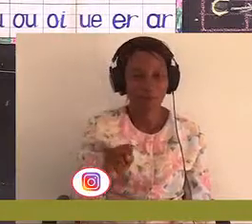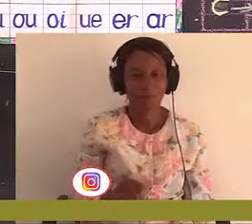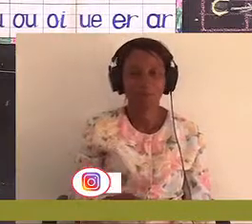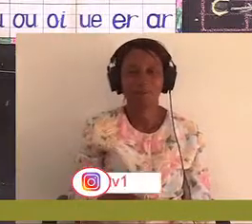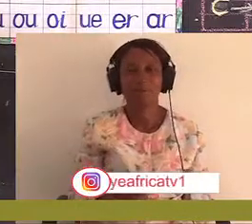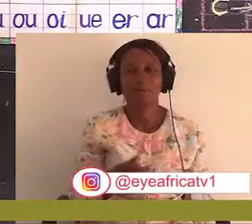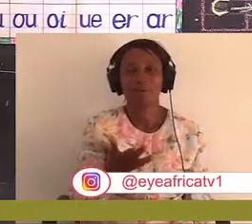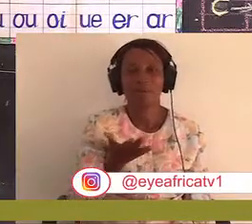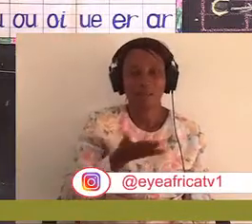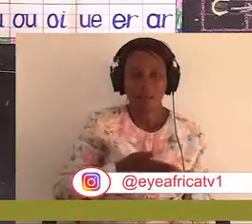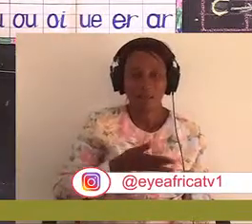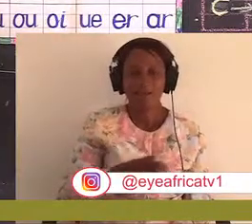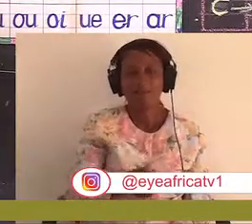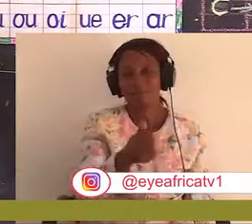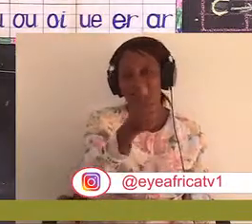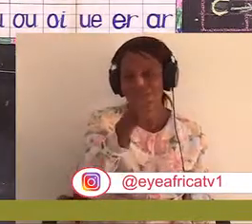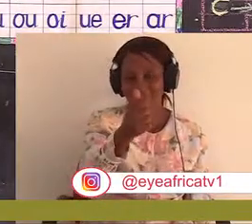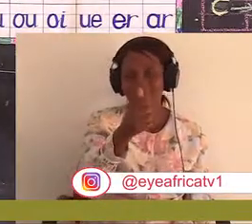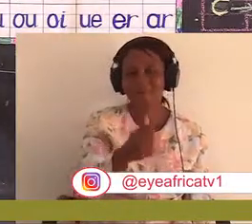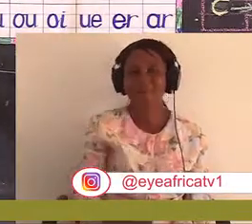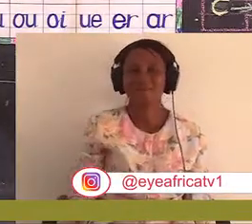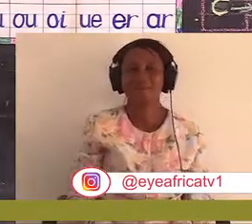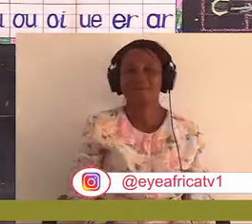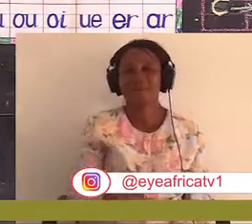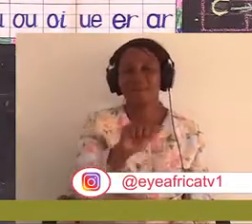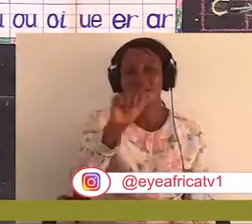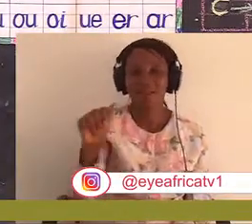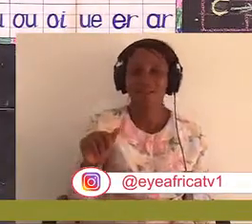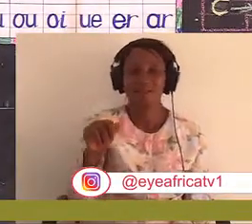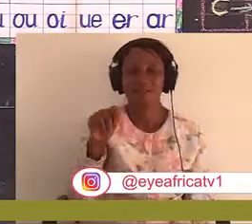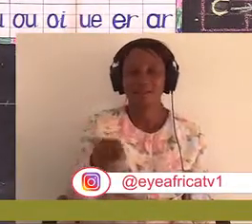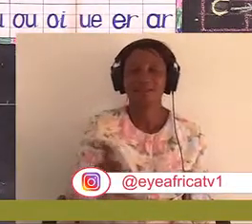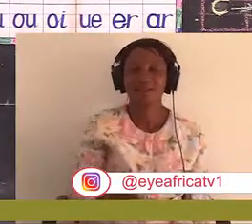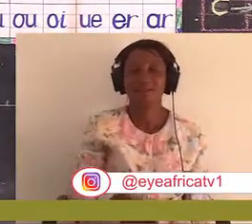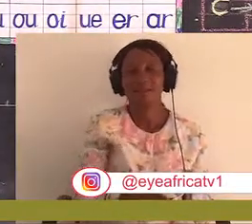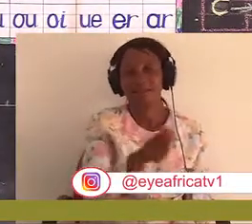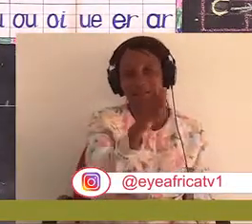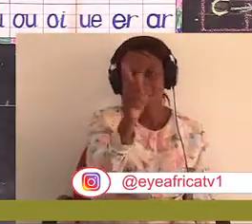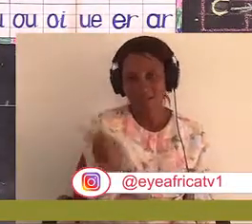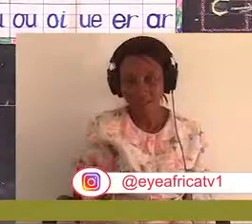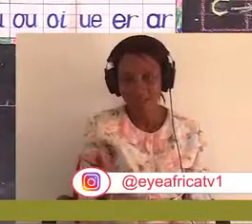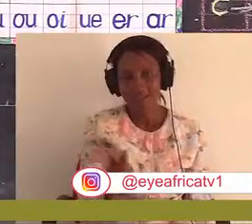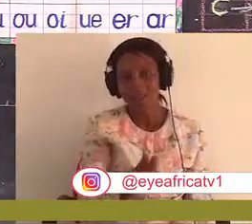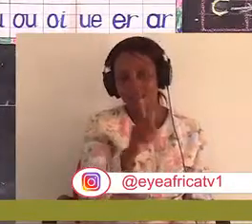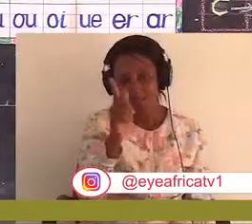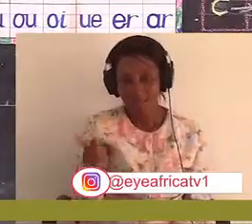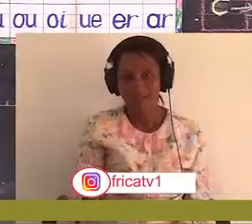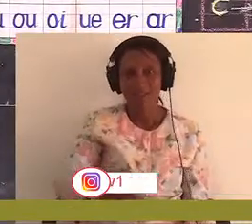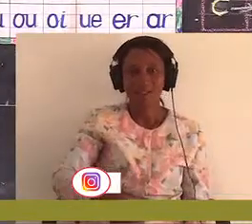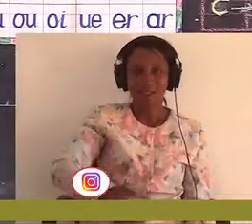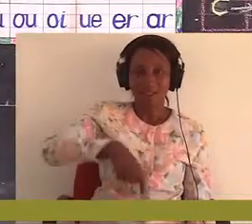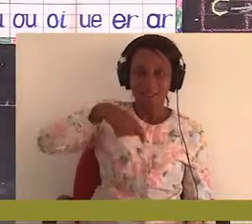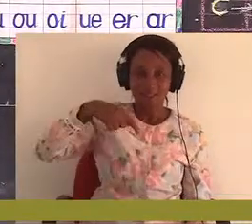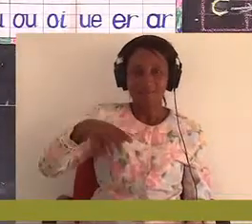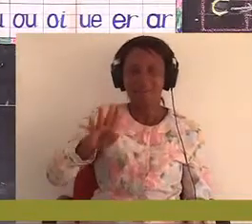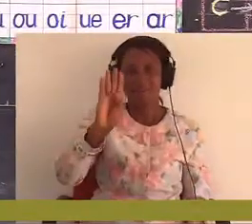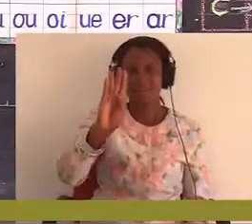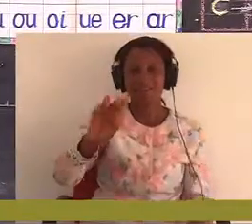So we have good, and then the g sound is at the